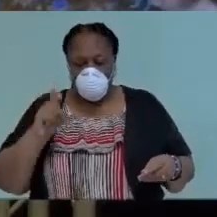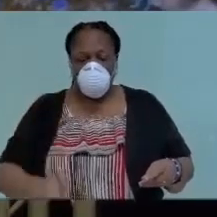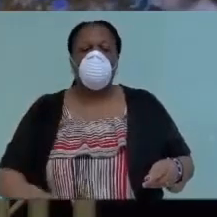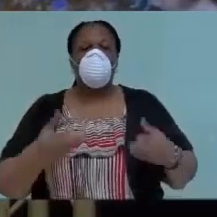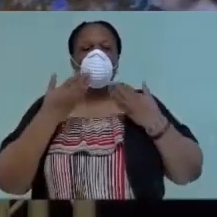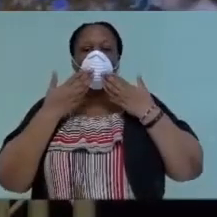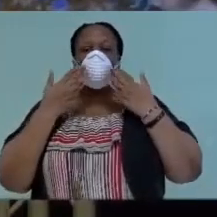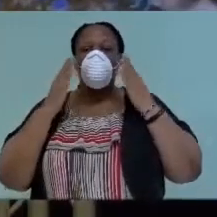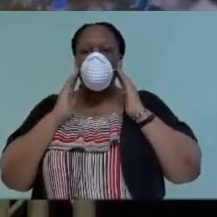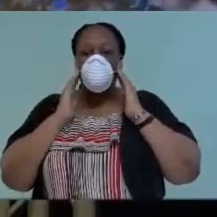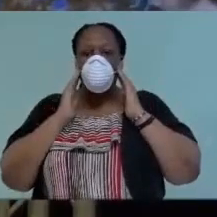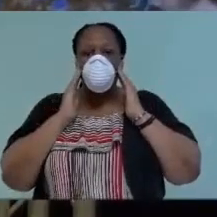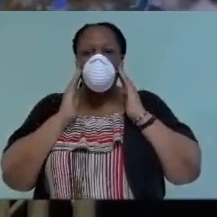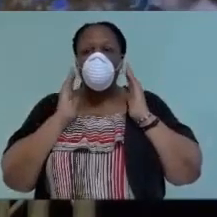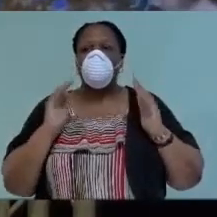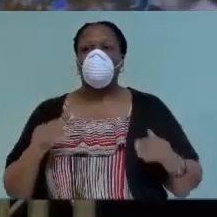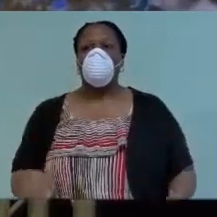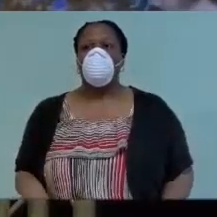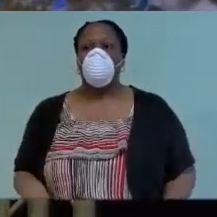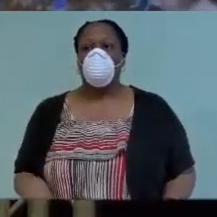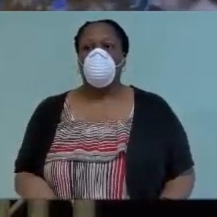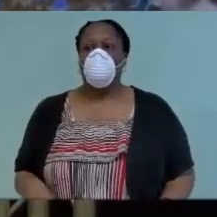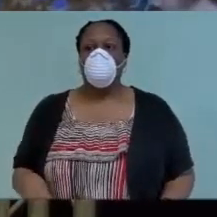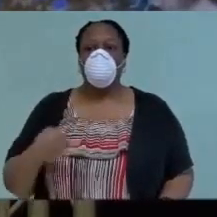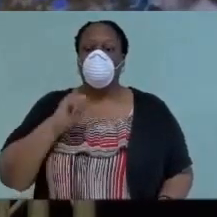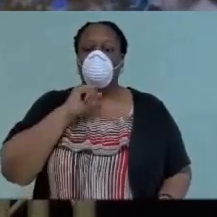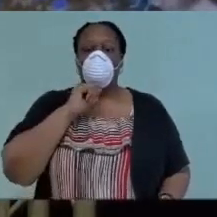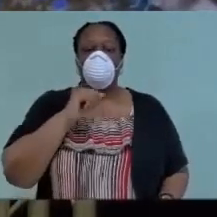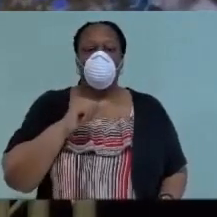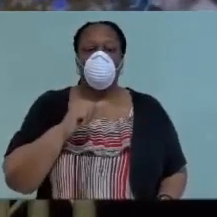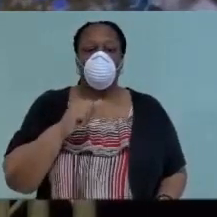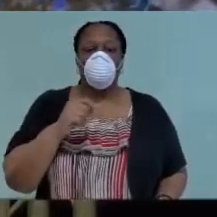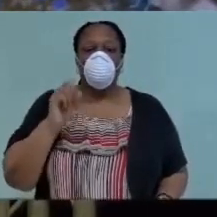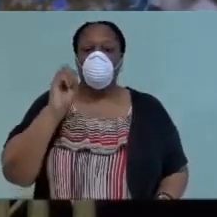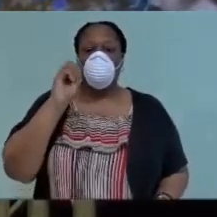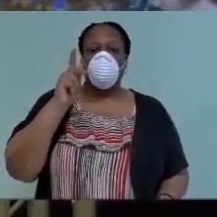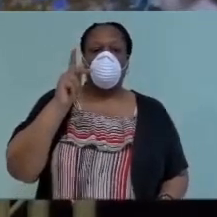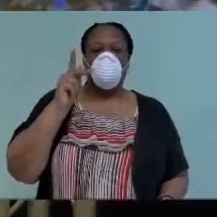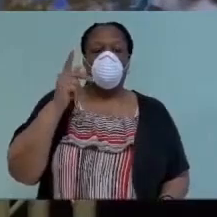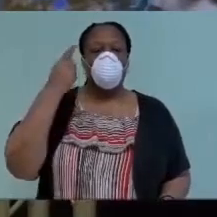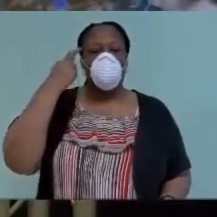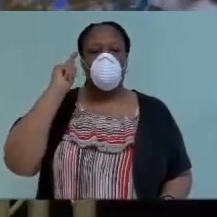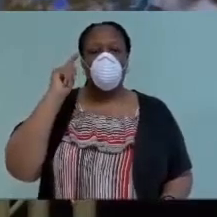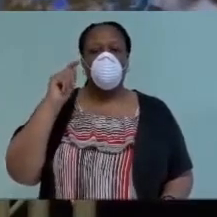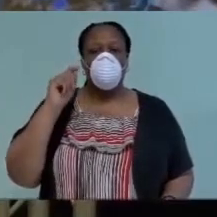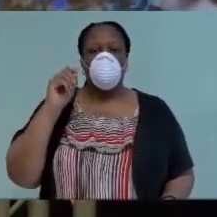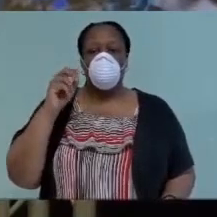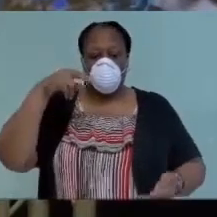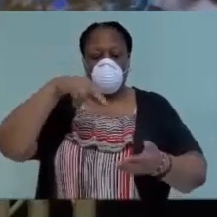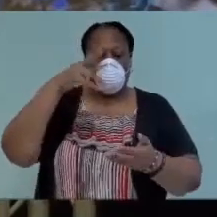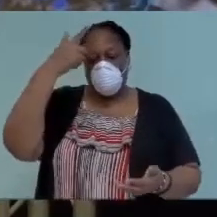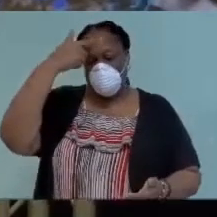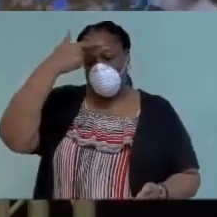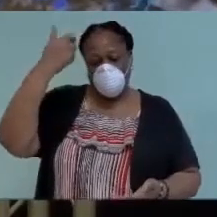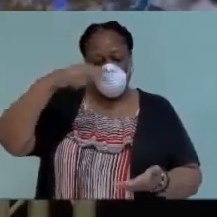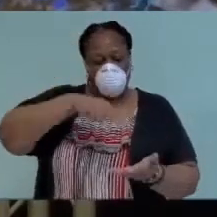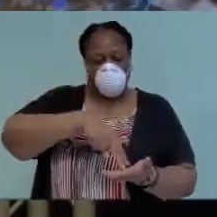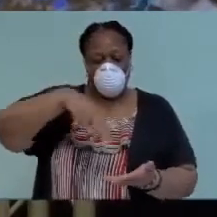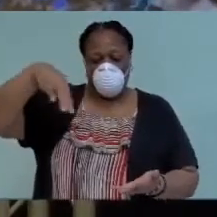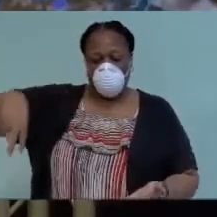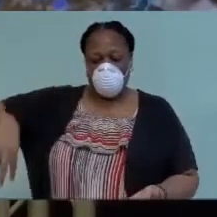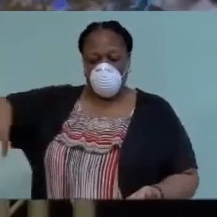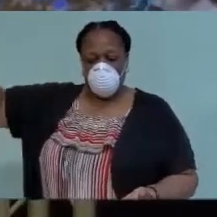face coverings are not a substitute for social distancing. These face coverings are especially important to wear in public